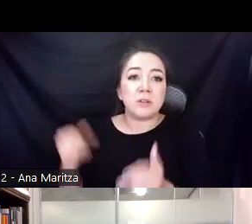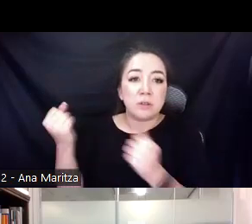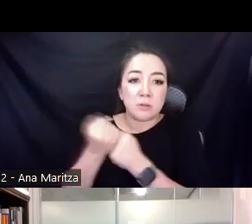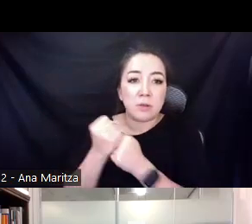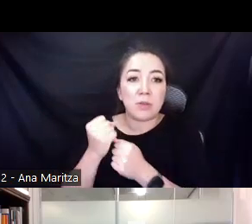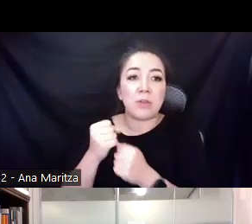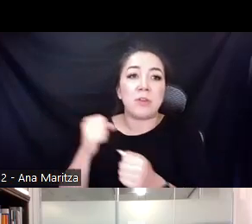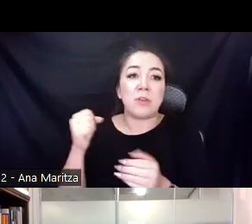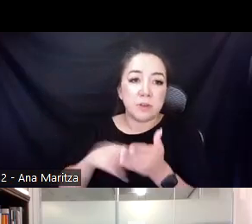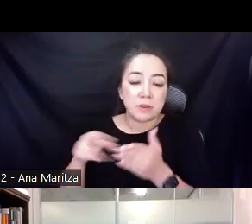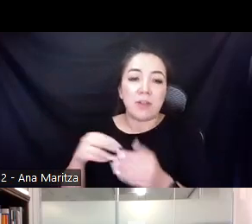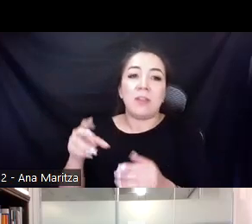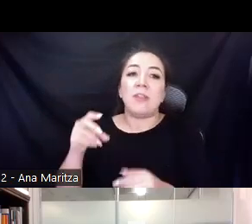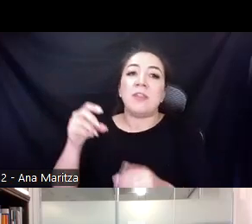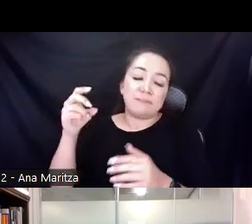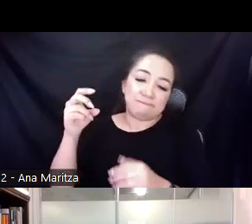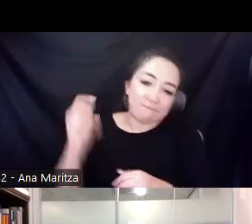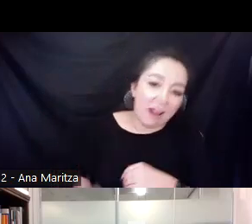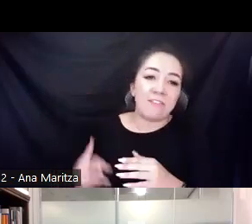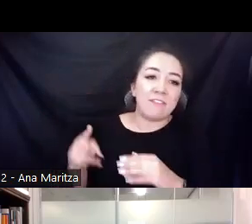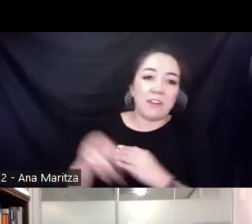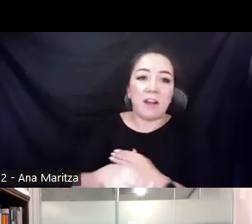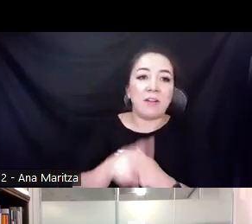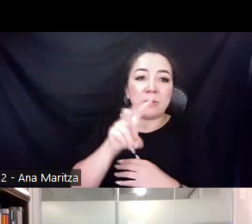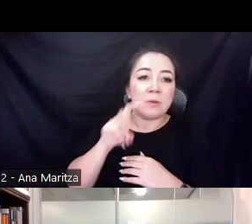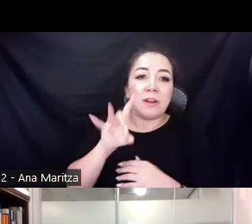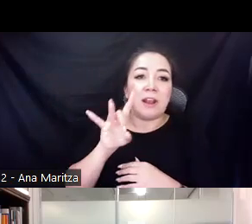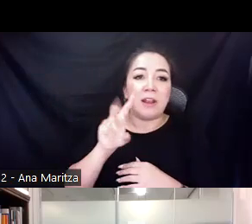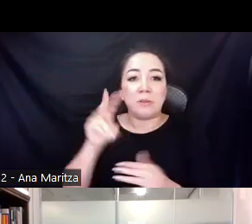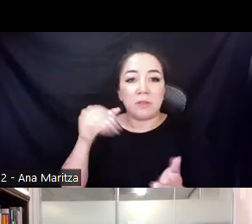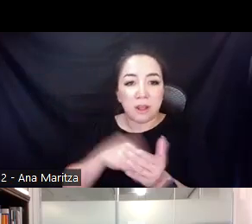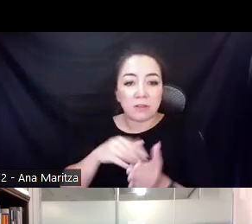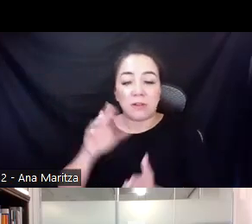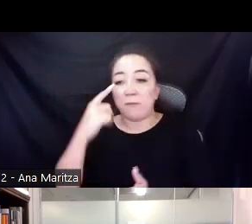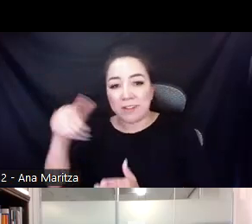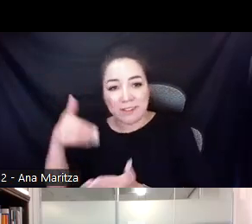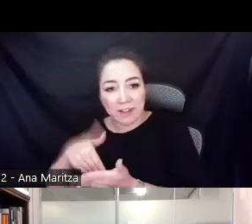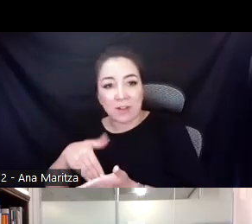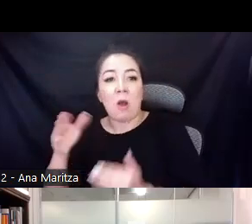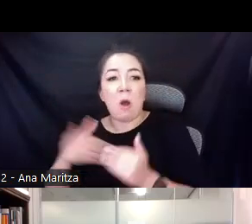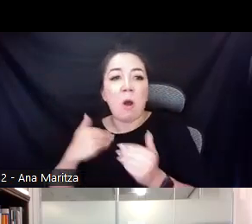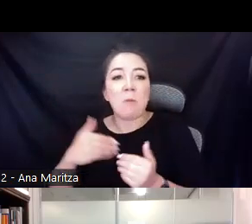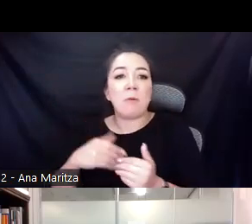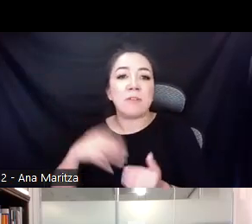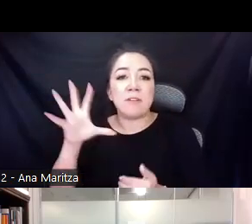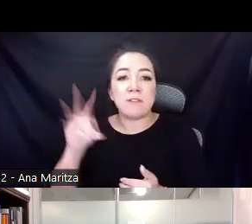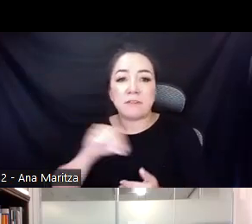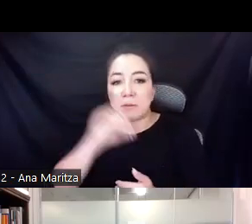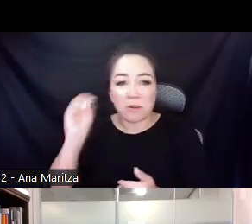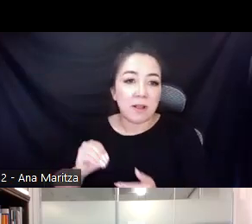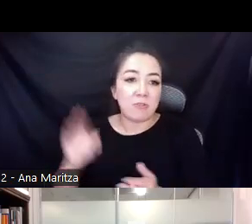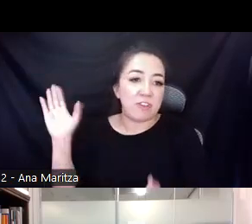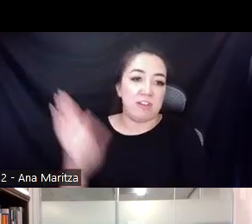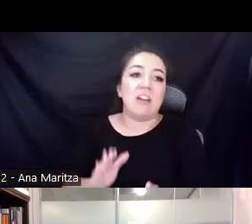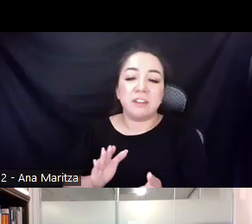then in 2008, we were slashed to $282,000 per center, an almost 50% reduction. And